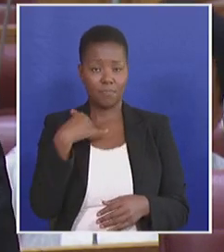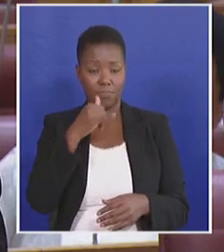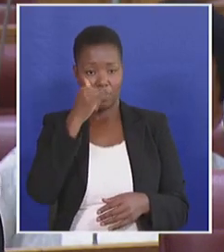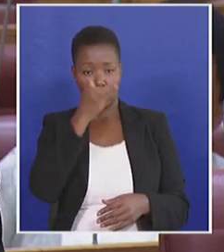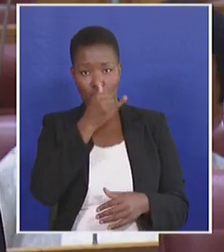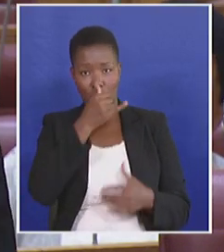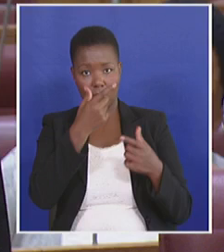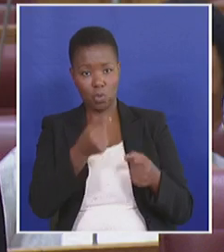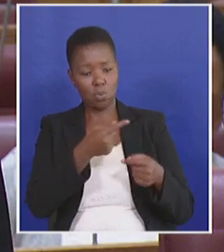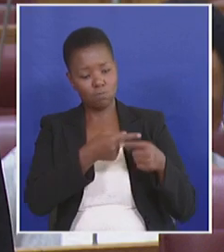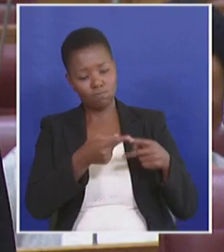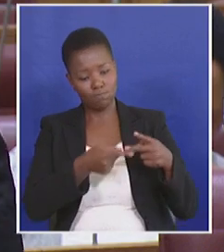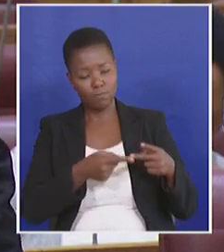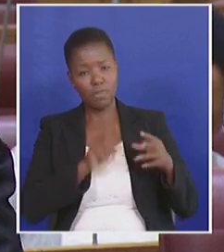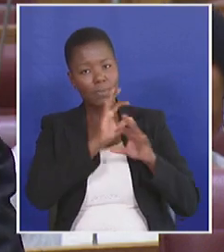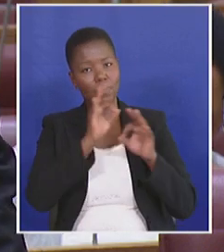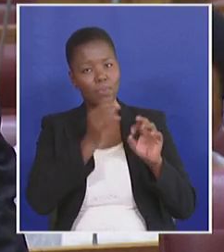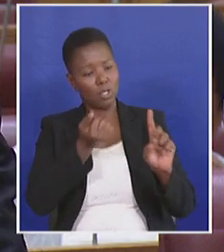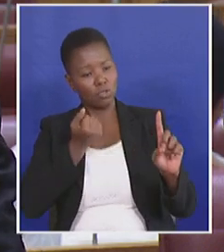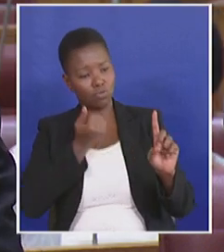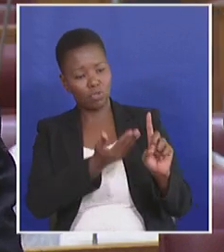him, never faced any.